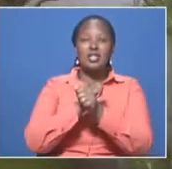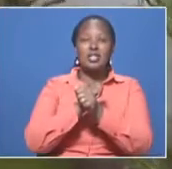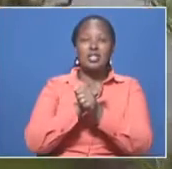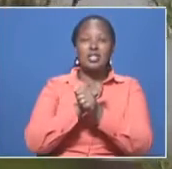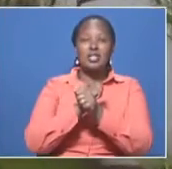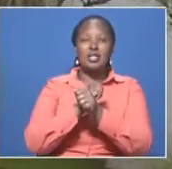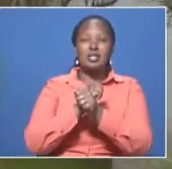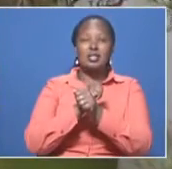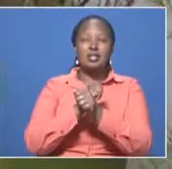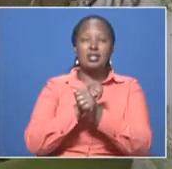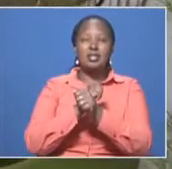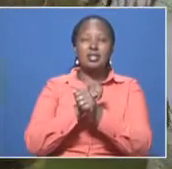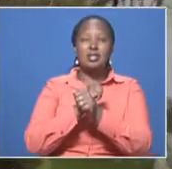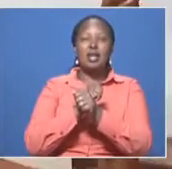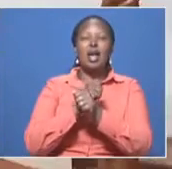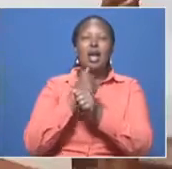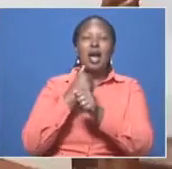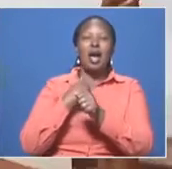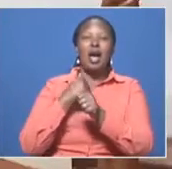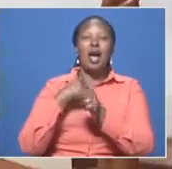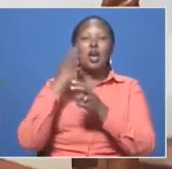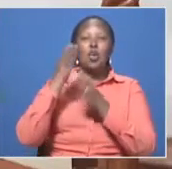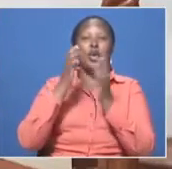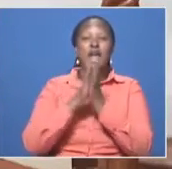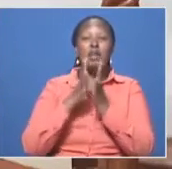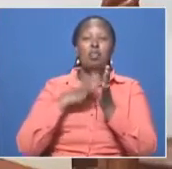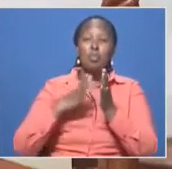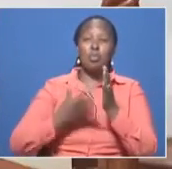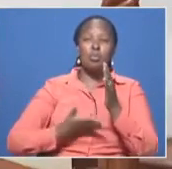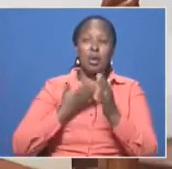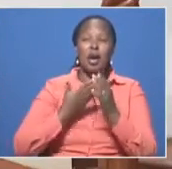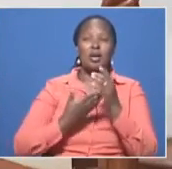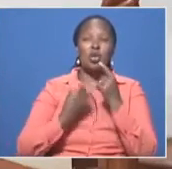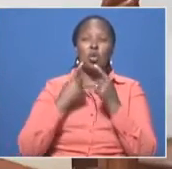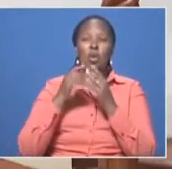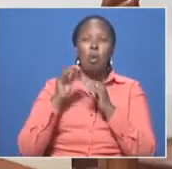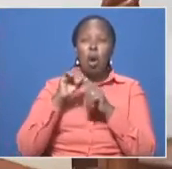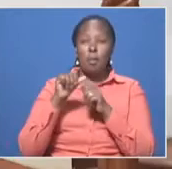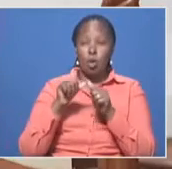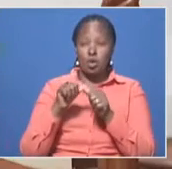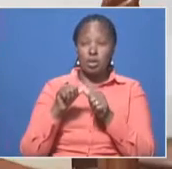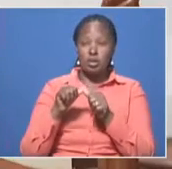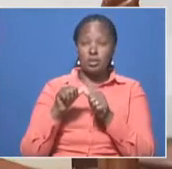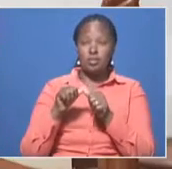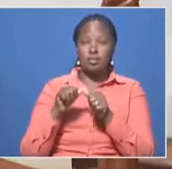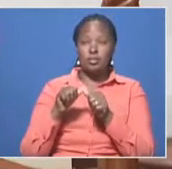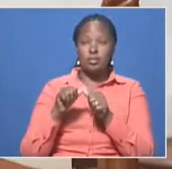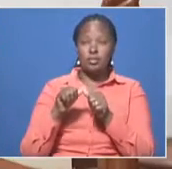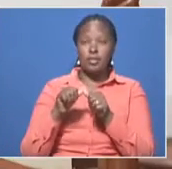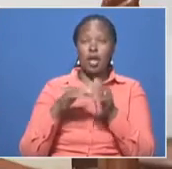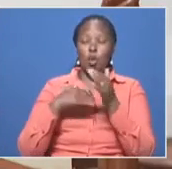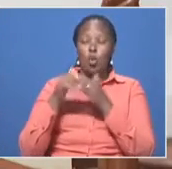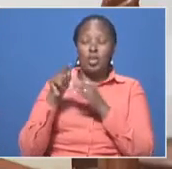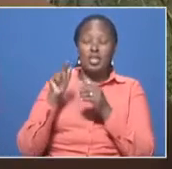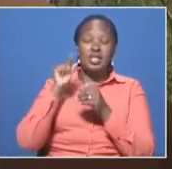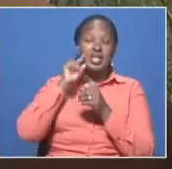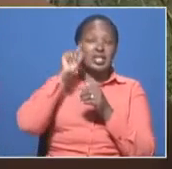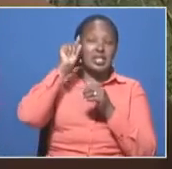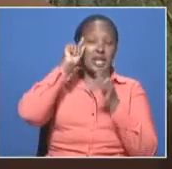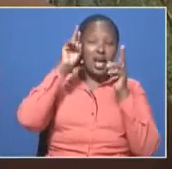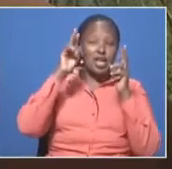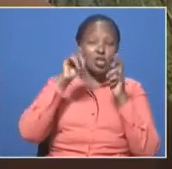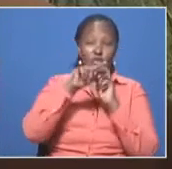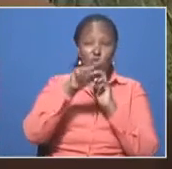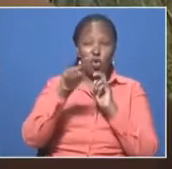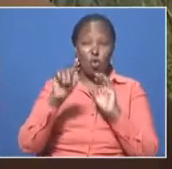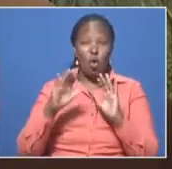public furore and uproar. Is this a gender issue for you?